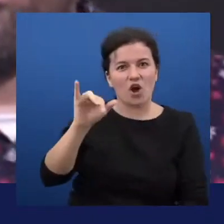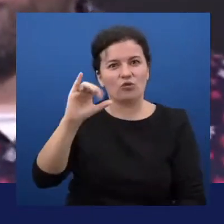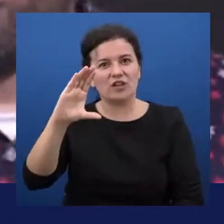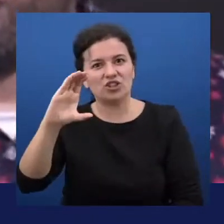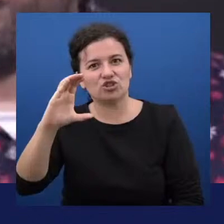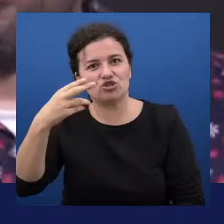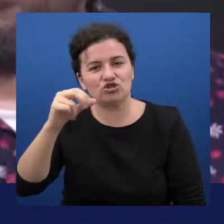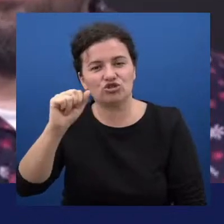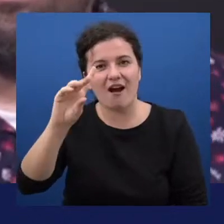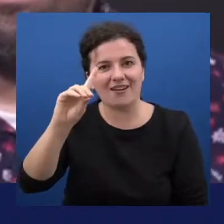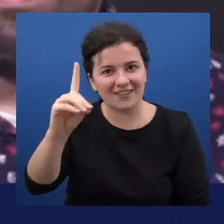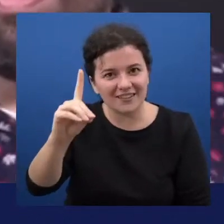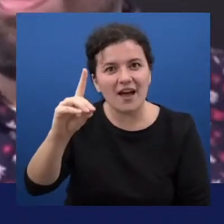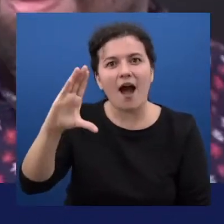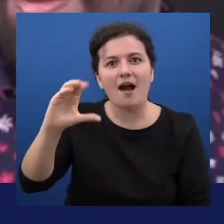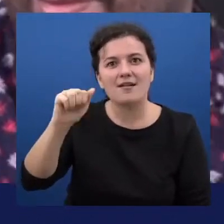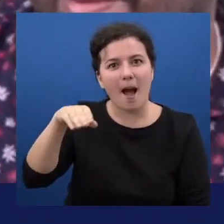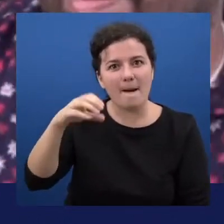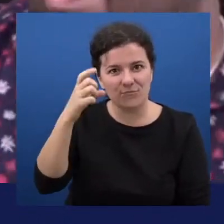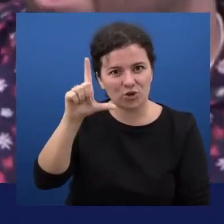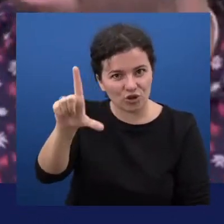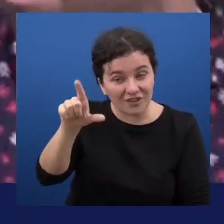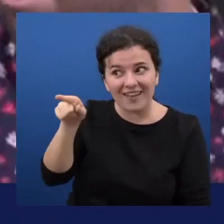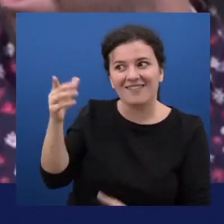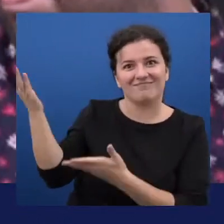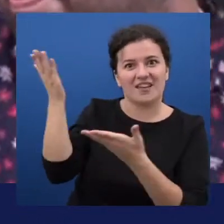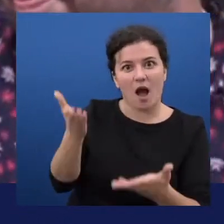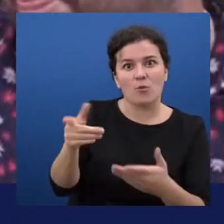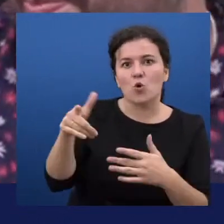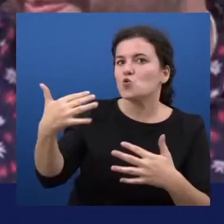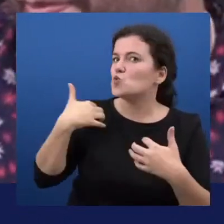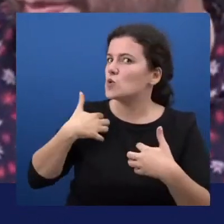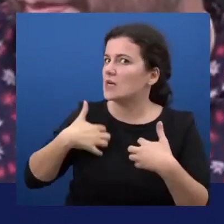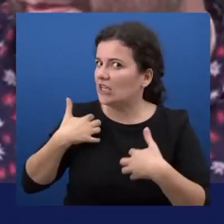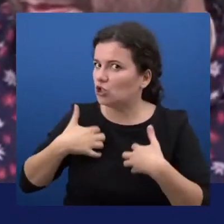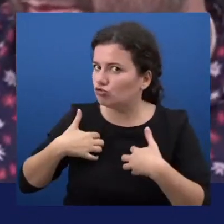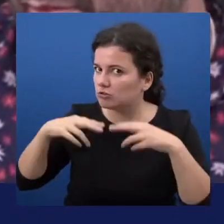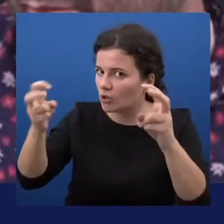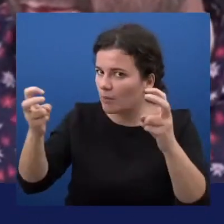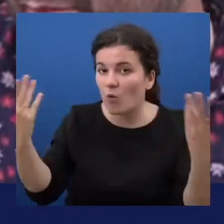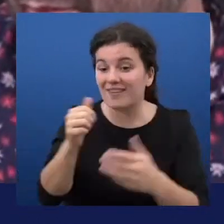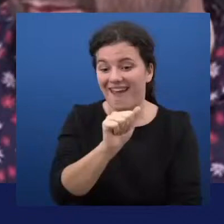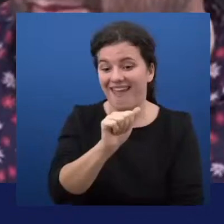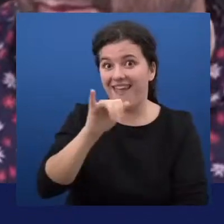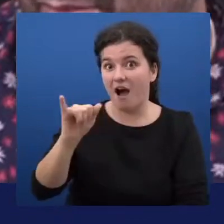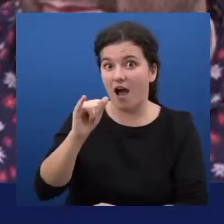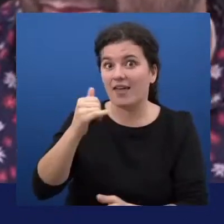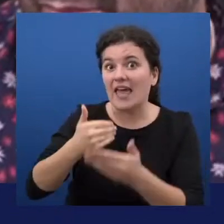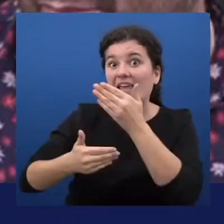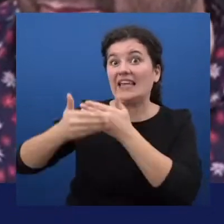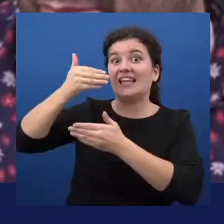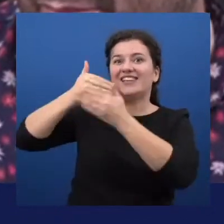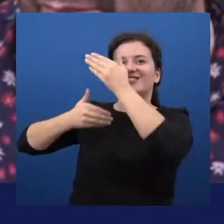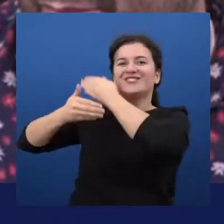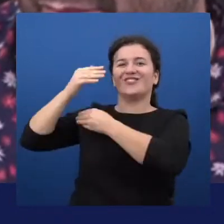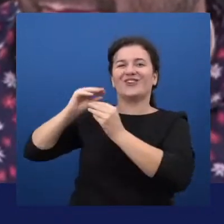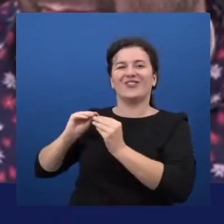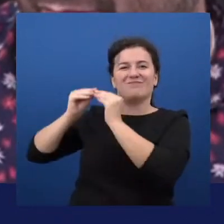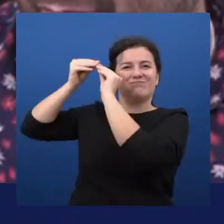yeah, I think well we've got some plans, so we'll get back to that in the next few months.